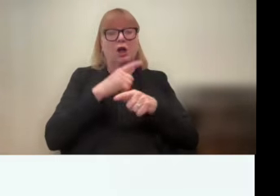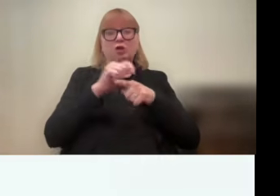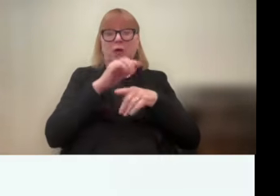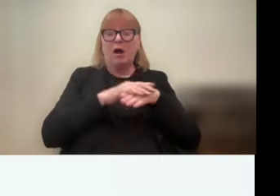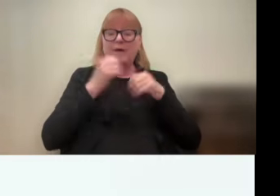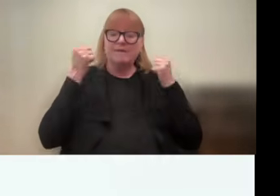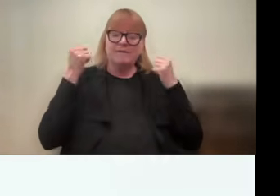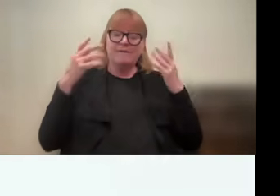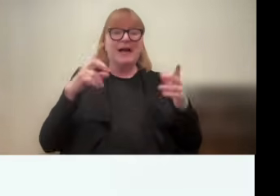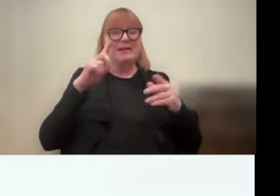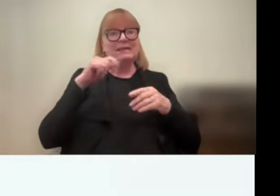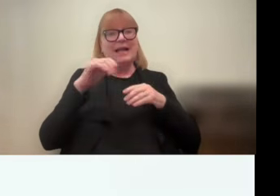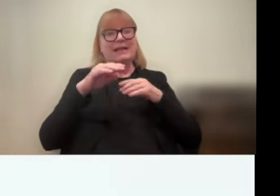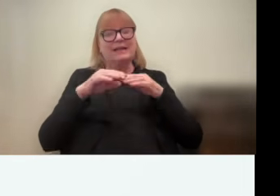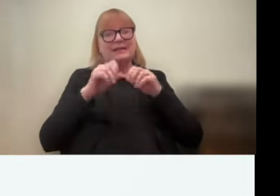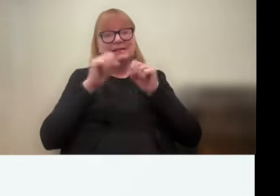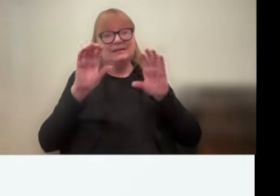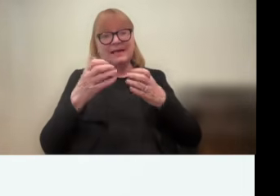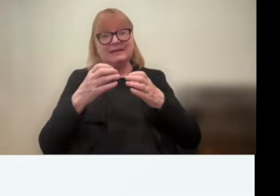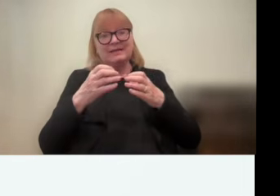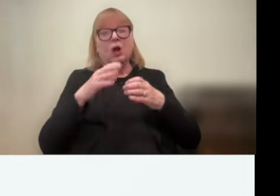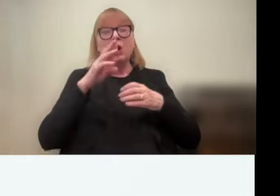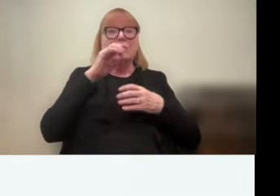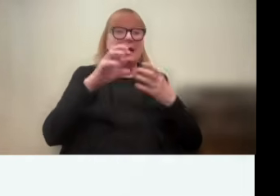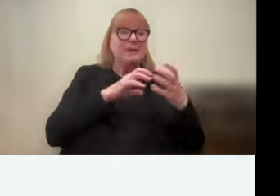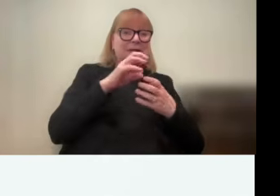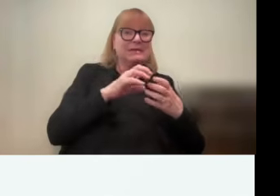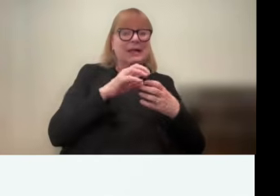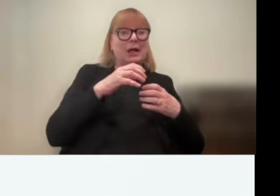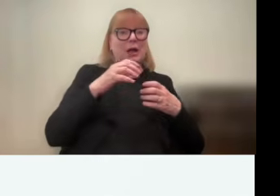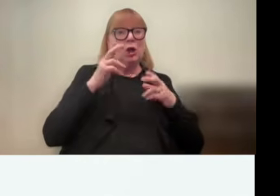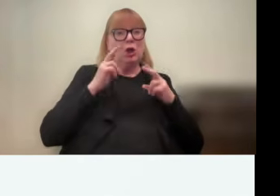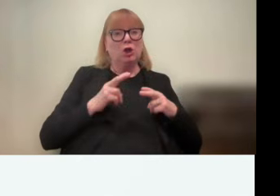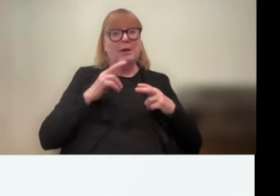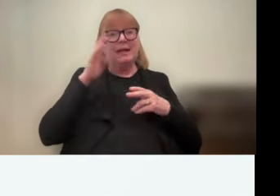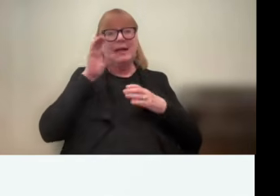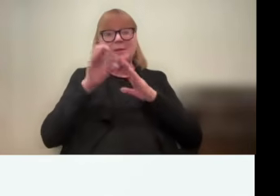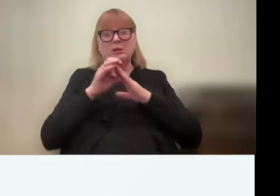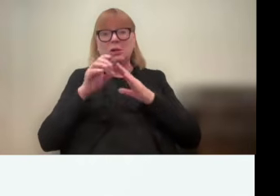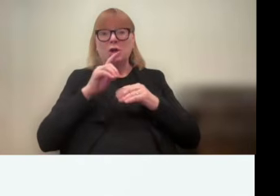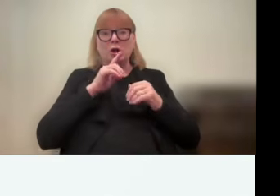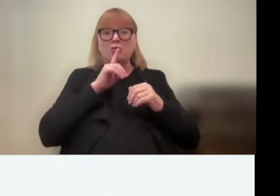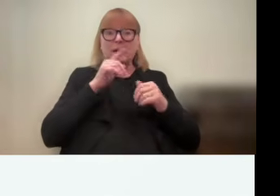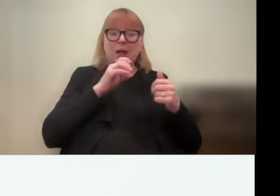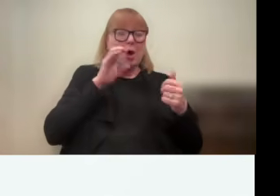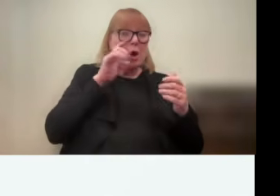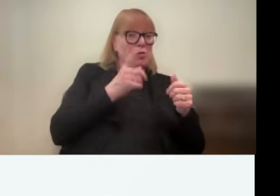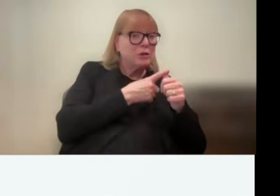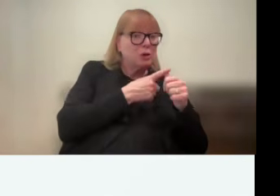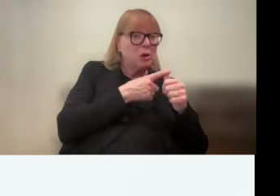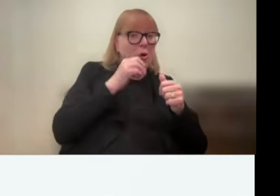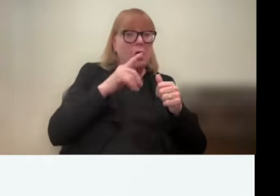sets, essentially remixing human created images, can truly be considered original or